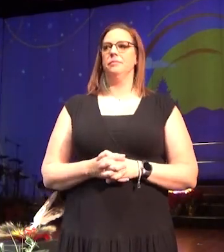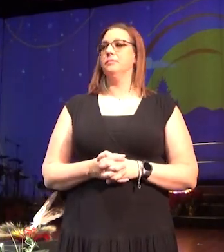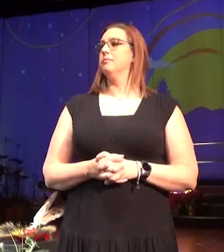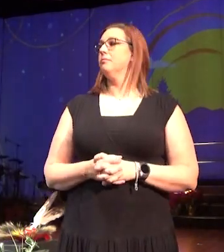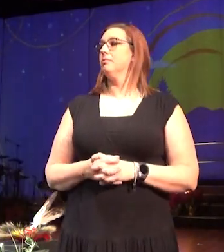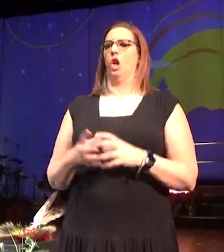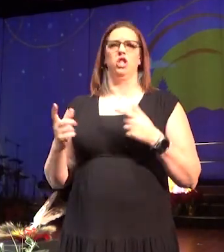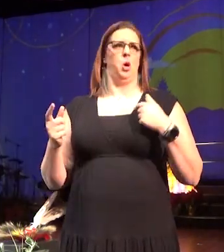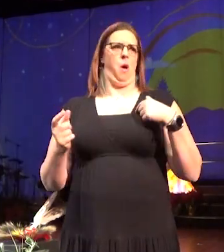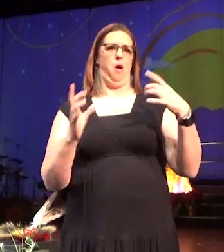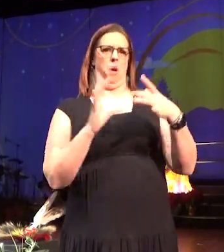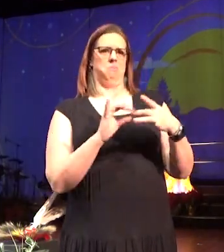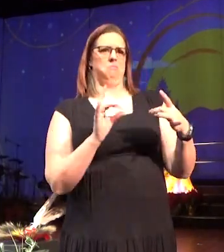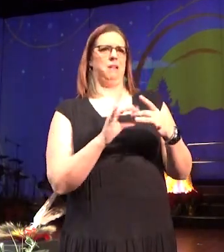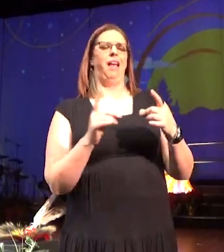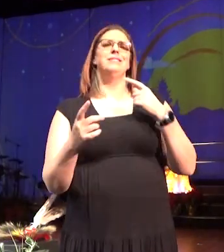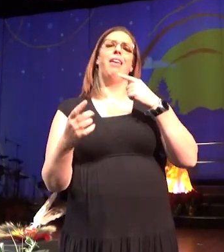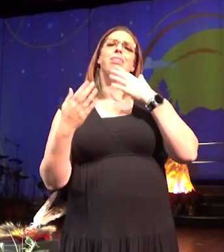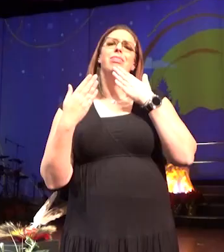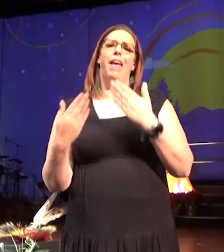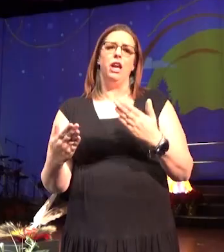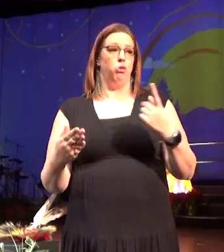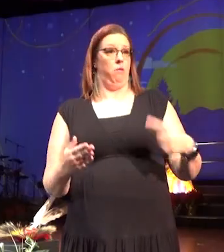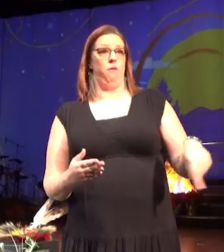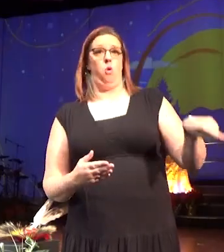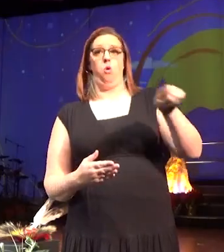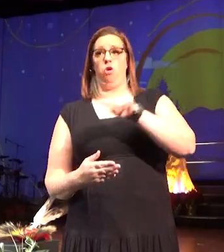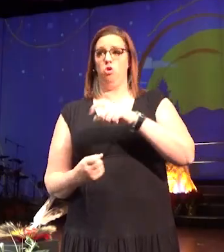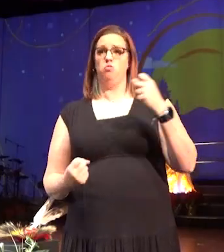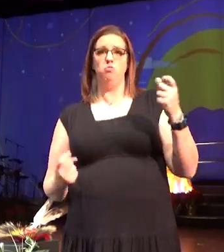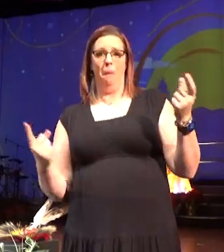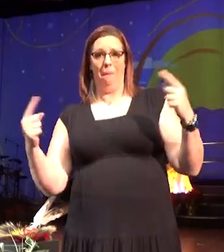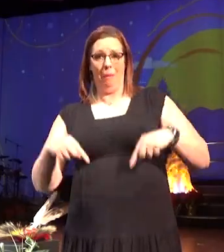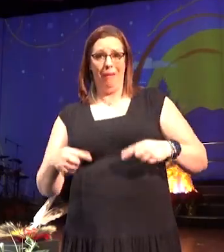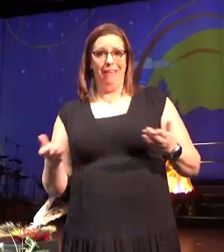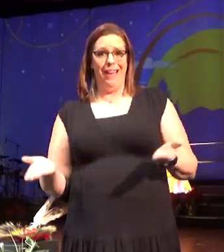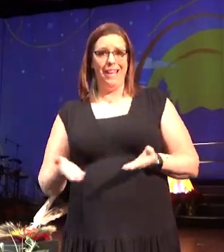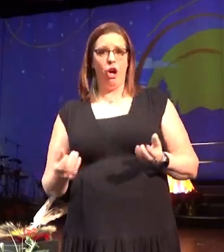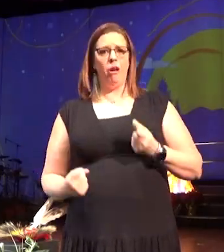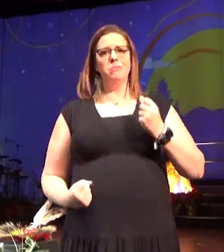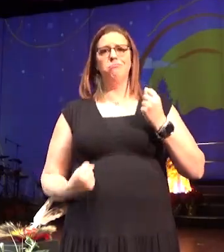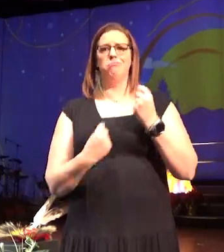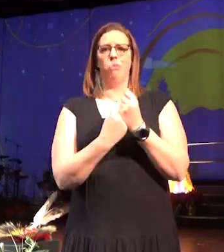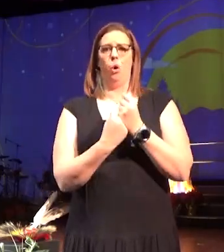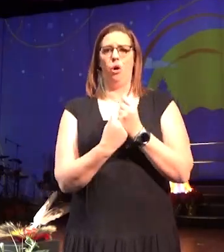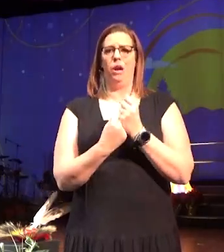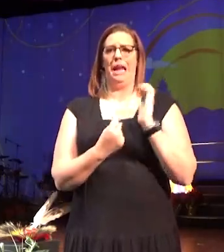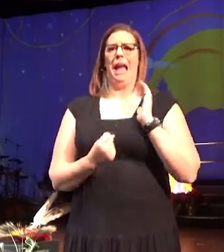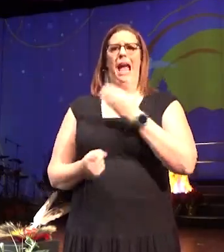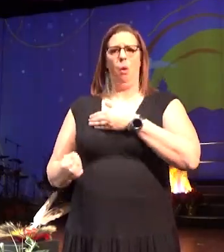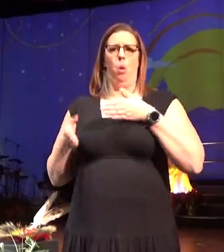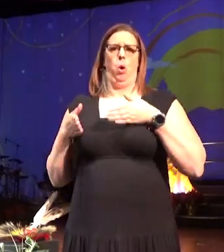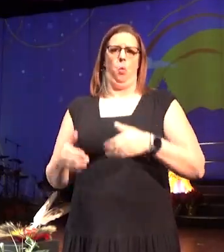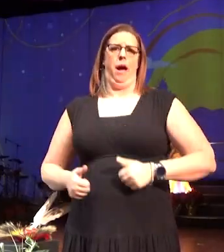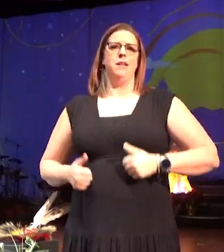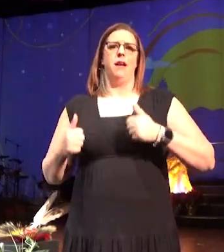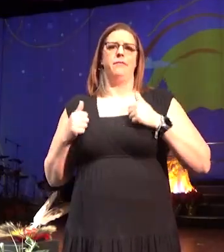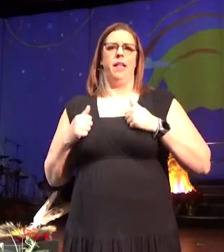So I want to say thank you again for all of you being here and to support this way of life that carries